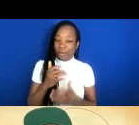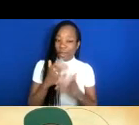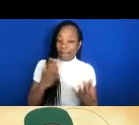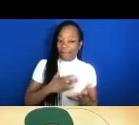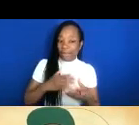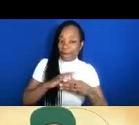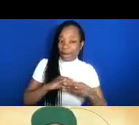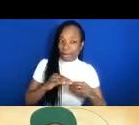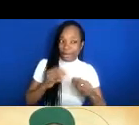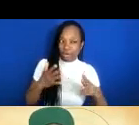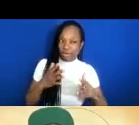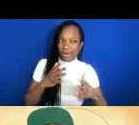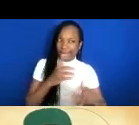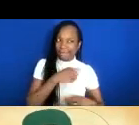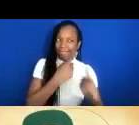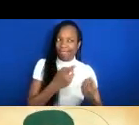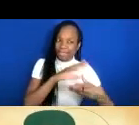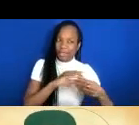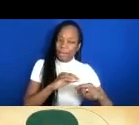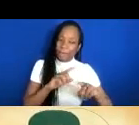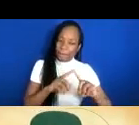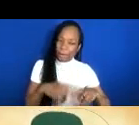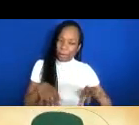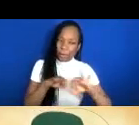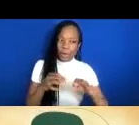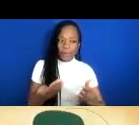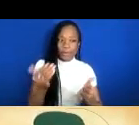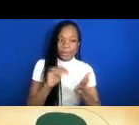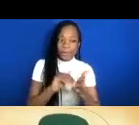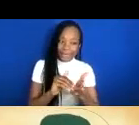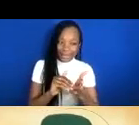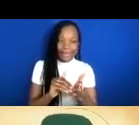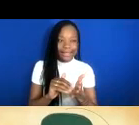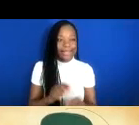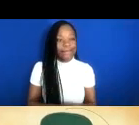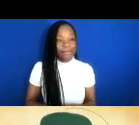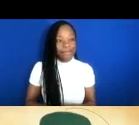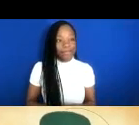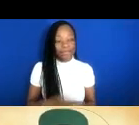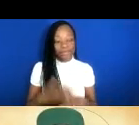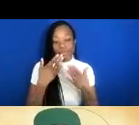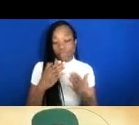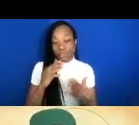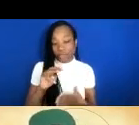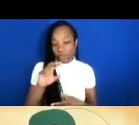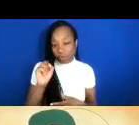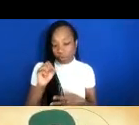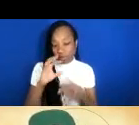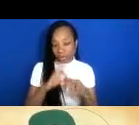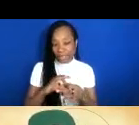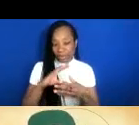been said before, but it definitely is worth repeating. The good news that I have about the narrative